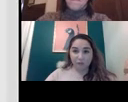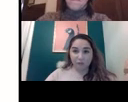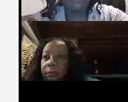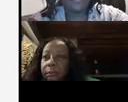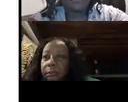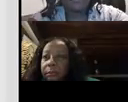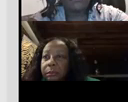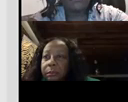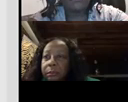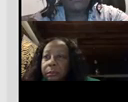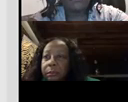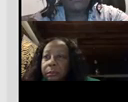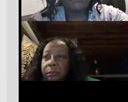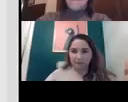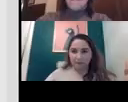So should I start?